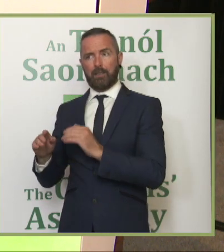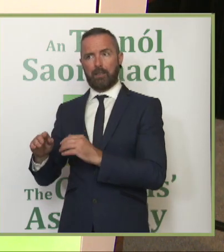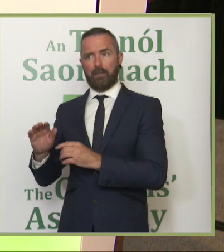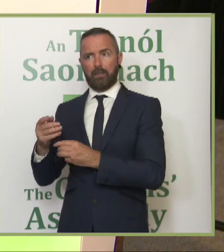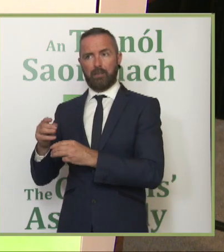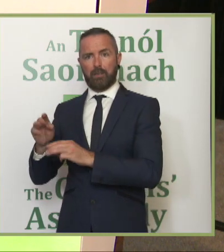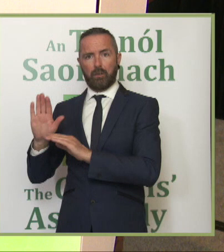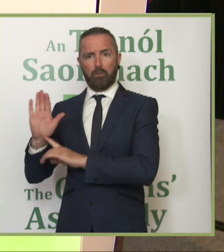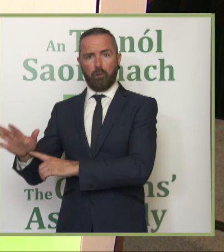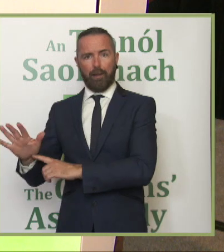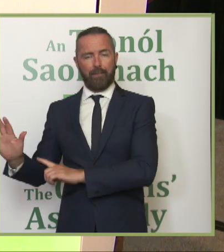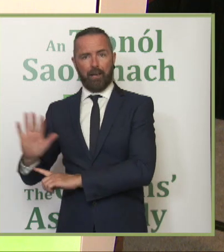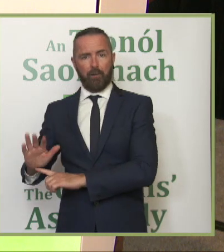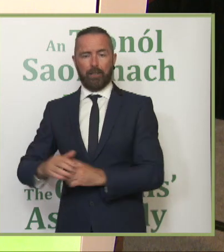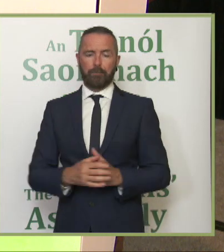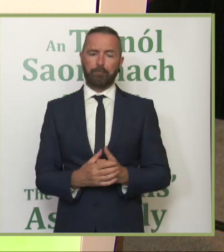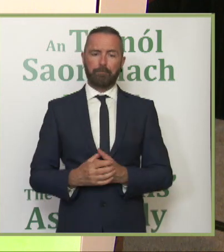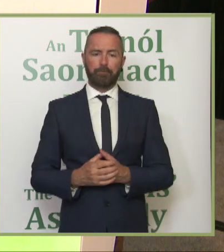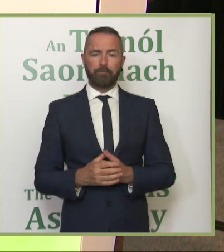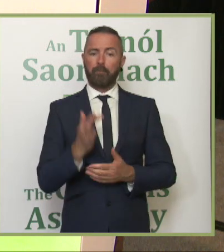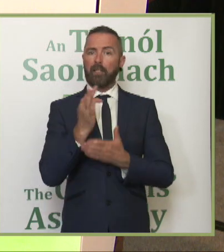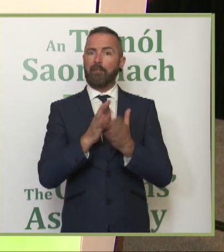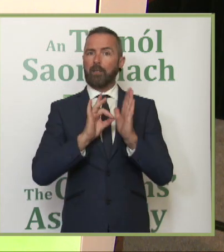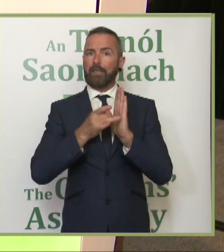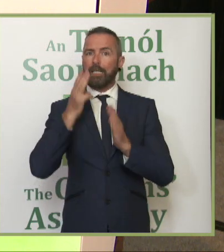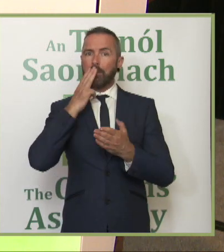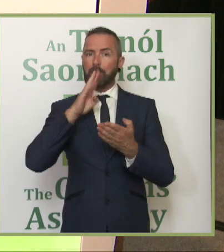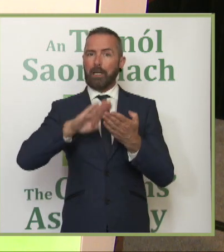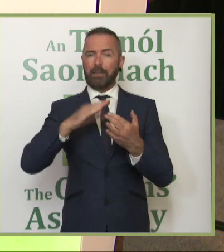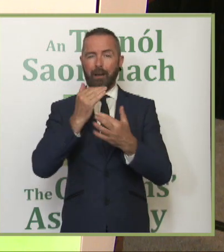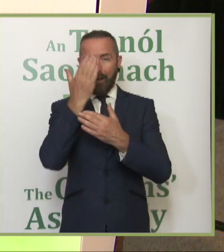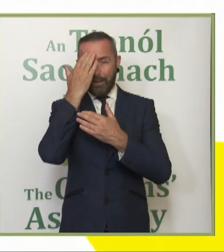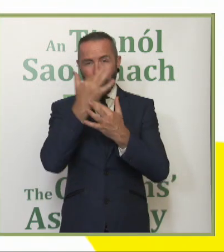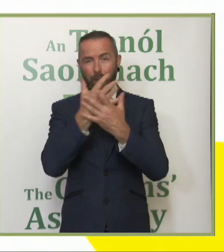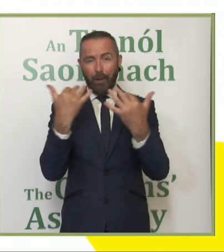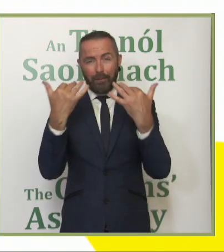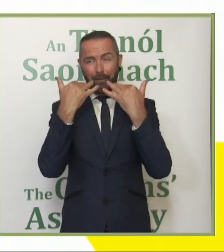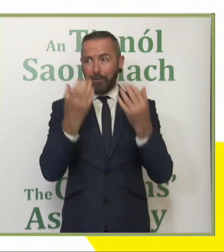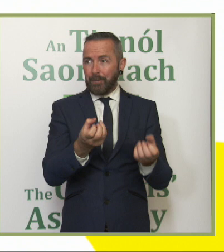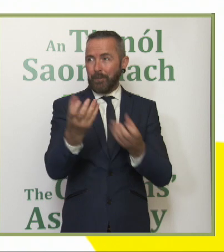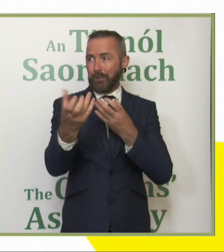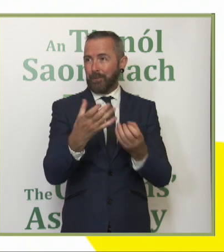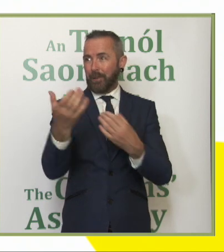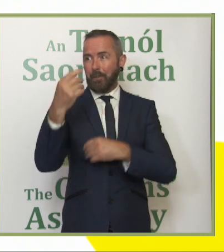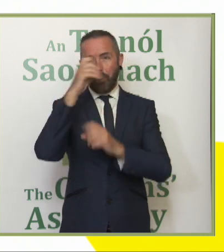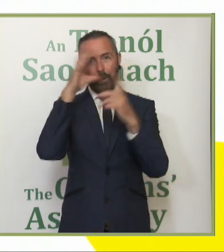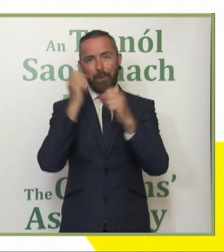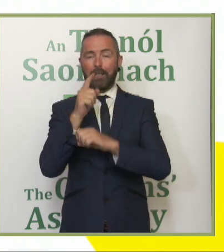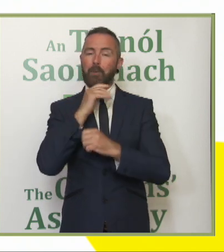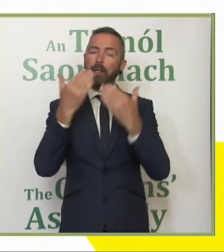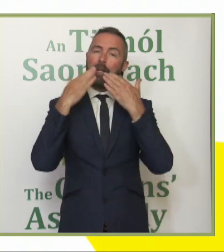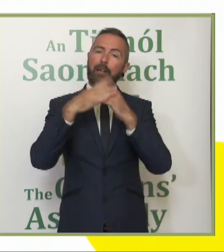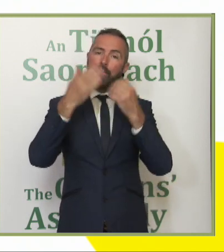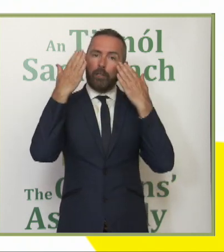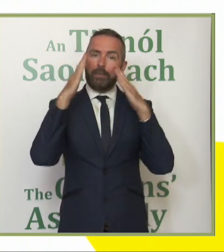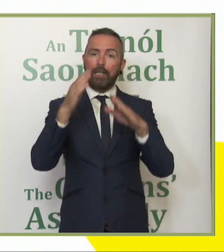So I've just put a few key messages. I'm aware that Deirdre and I have bombarded you with a lot of information there. So thank you so much for your attention,